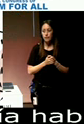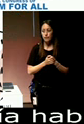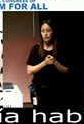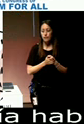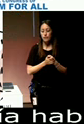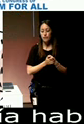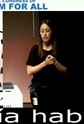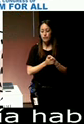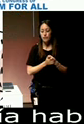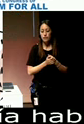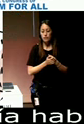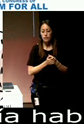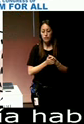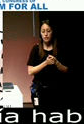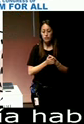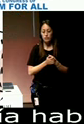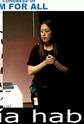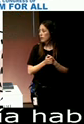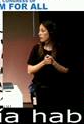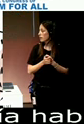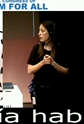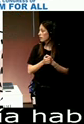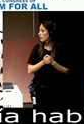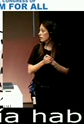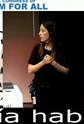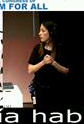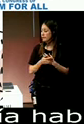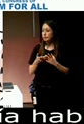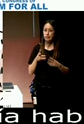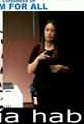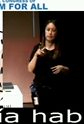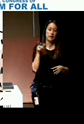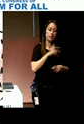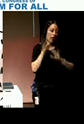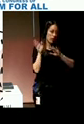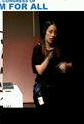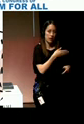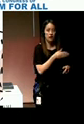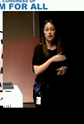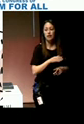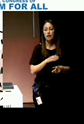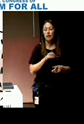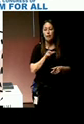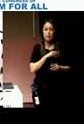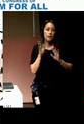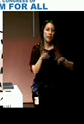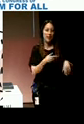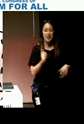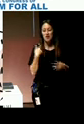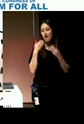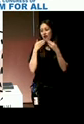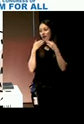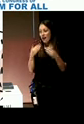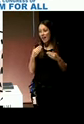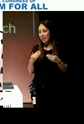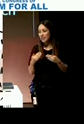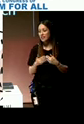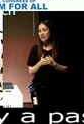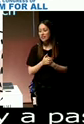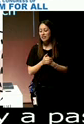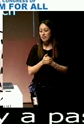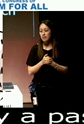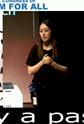word I skip. And so I thank you very much. And I would like to thank the ONCE Foundation